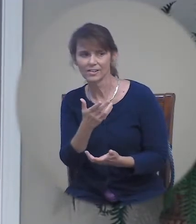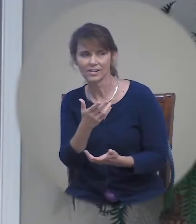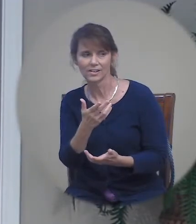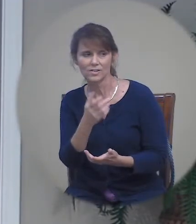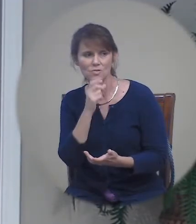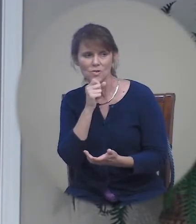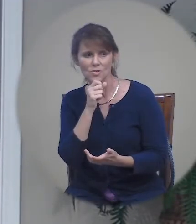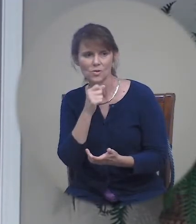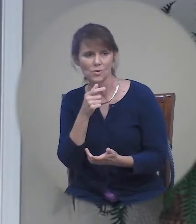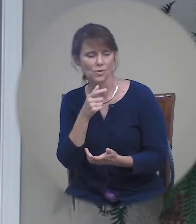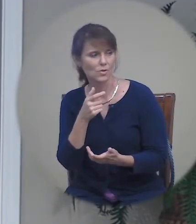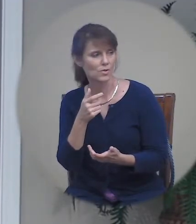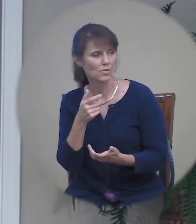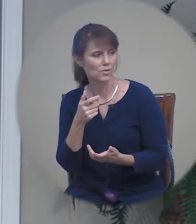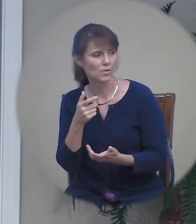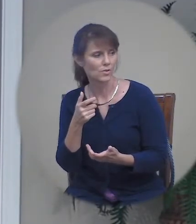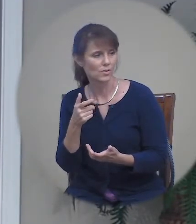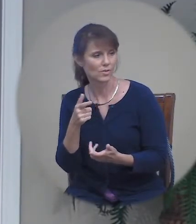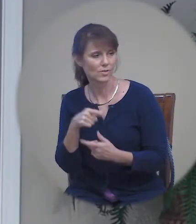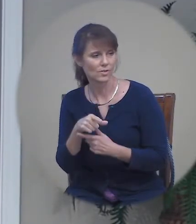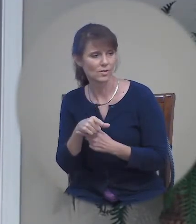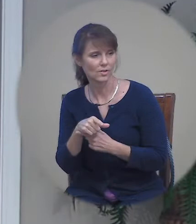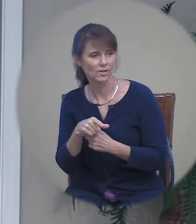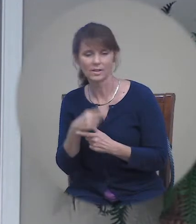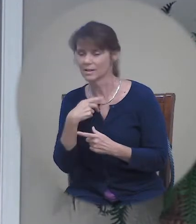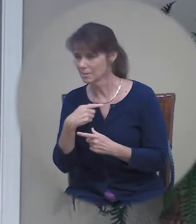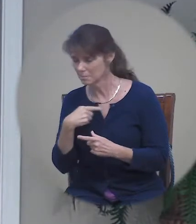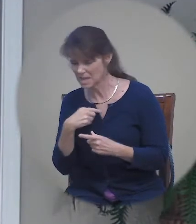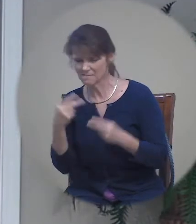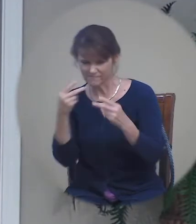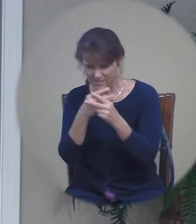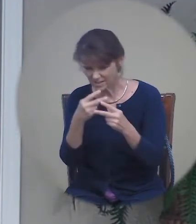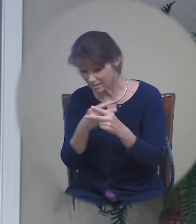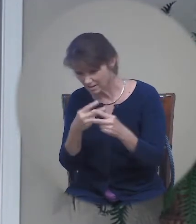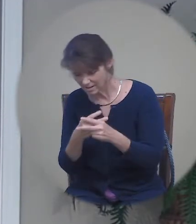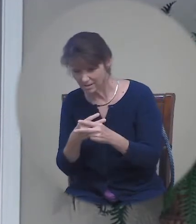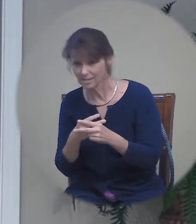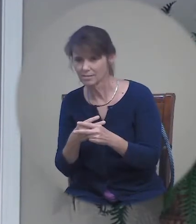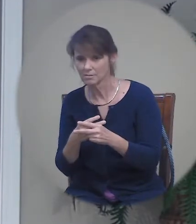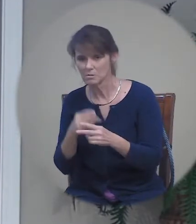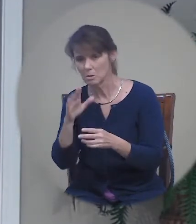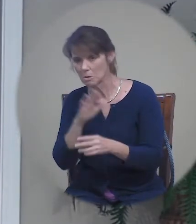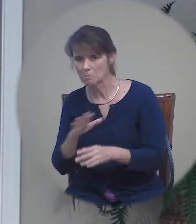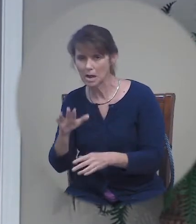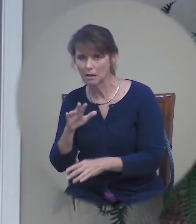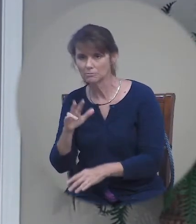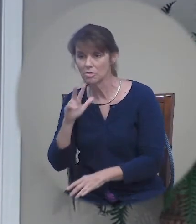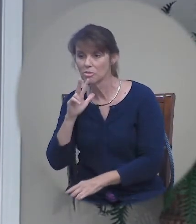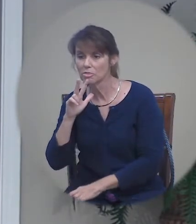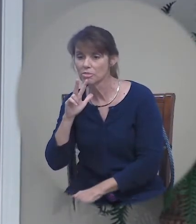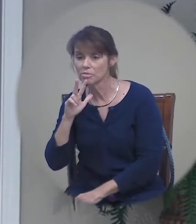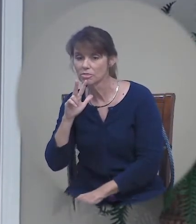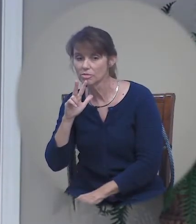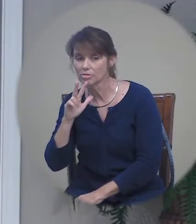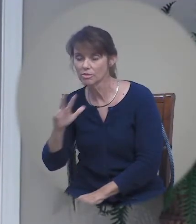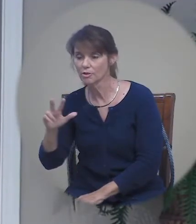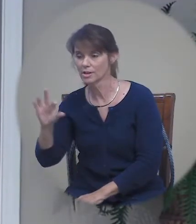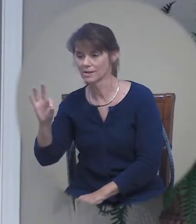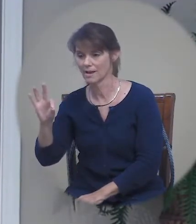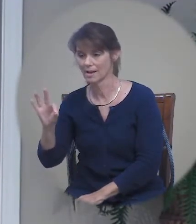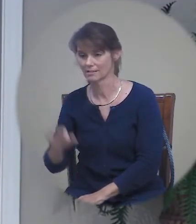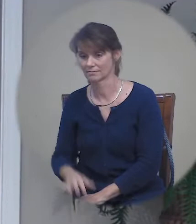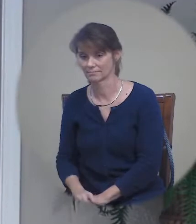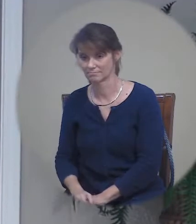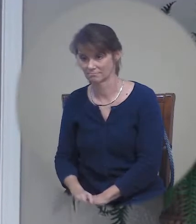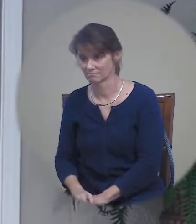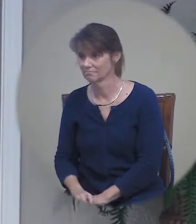I'll just tell you, if the numbers are correct here, he is roughly 39 years old. Okay? And